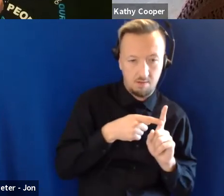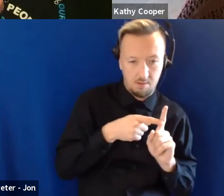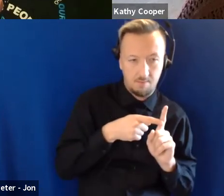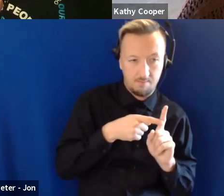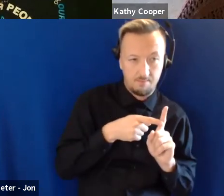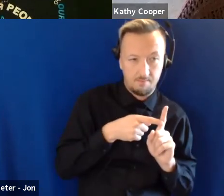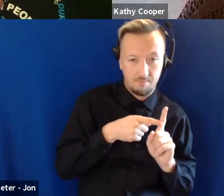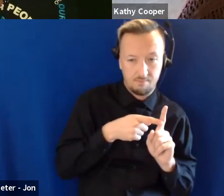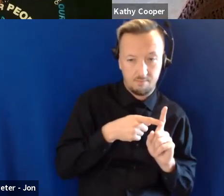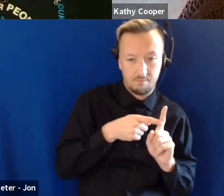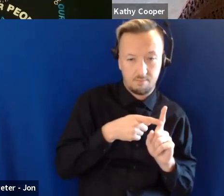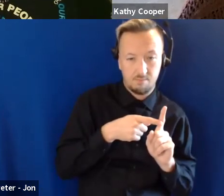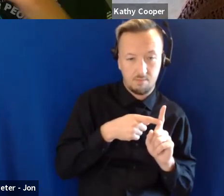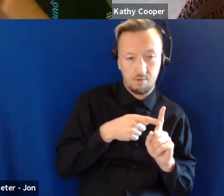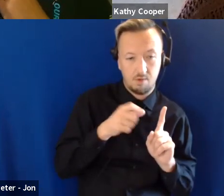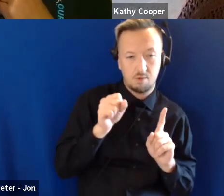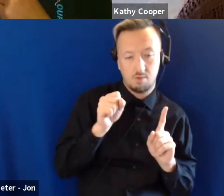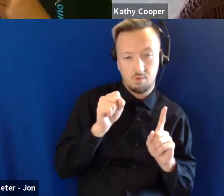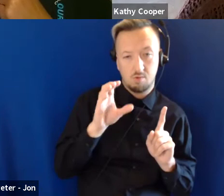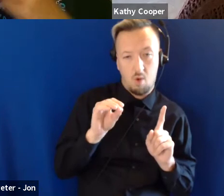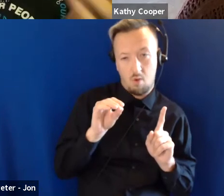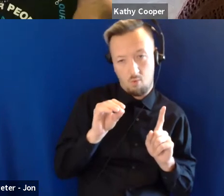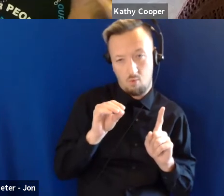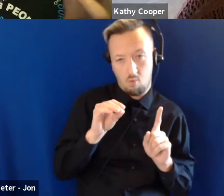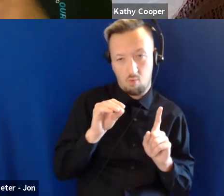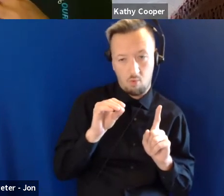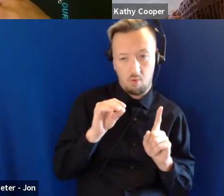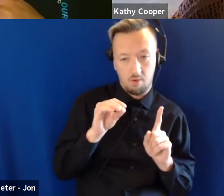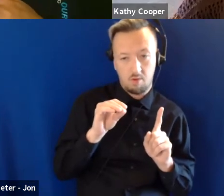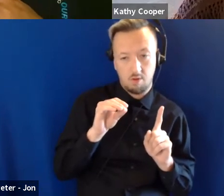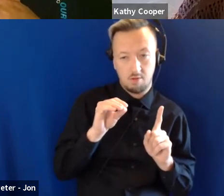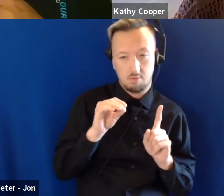And so, and so to me,